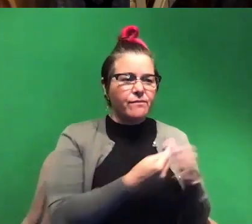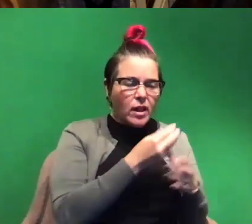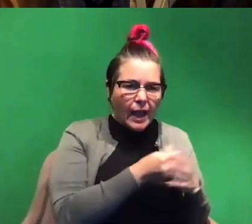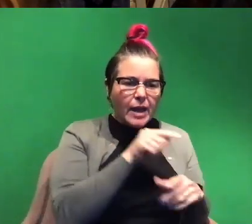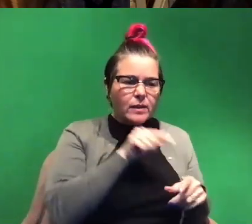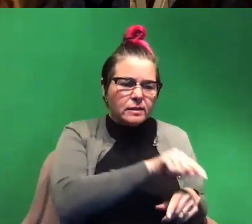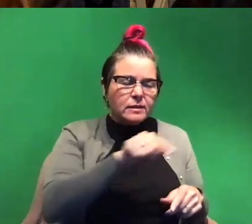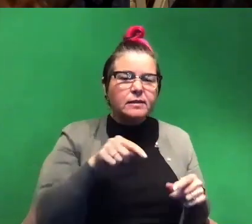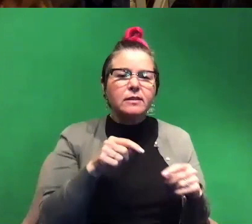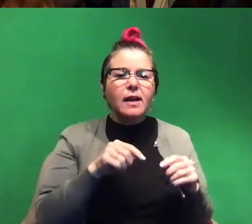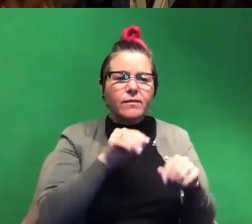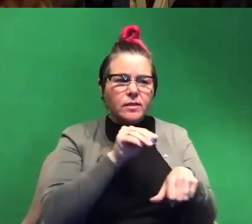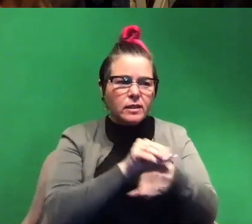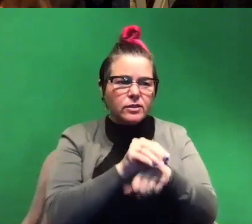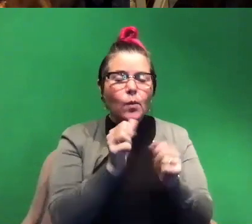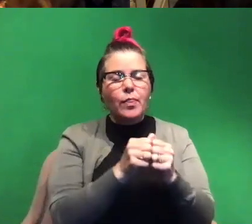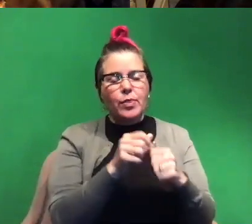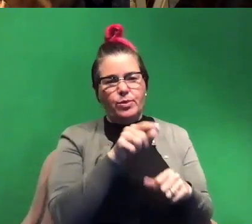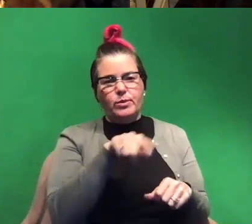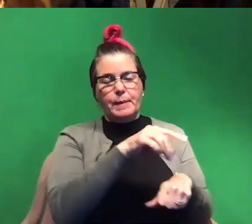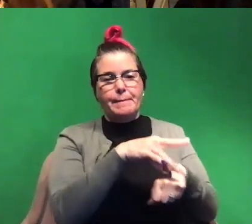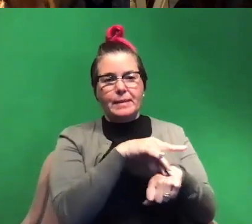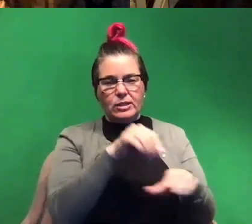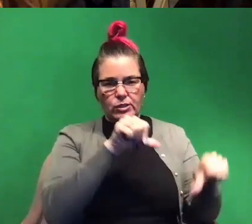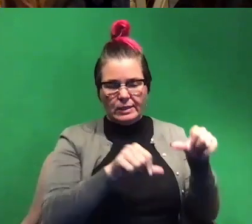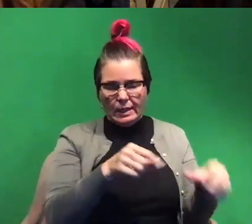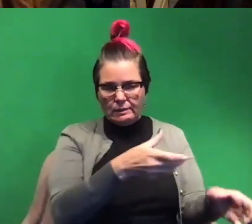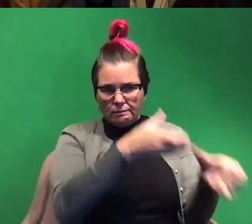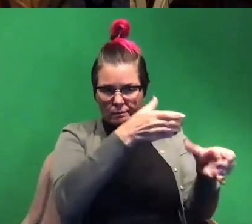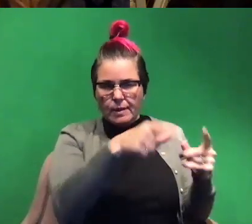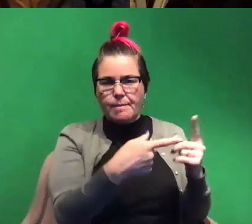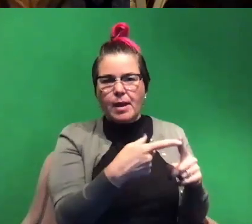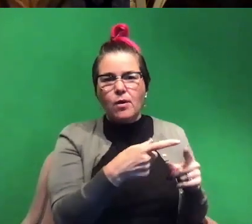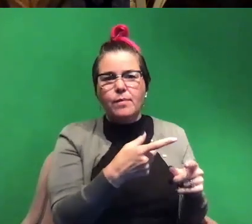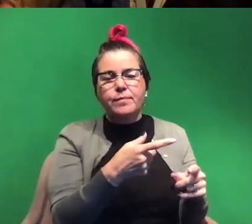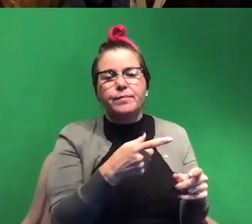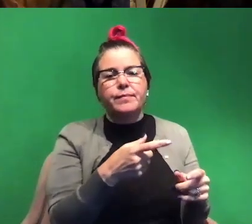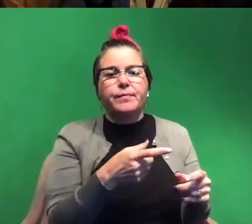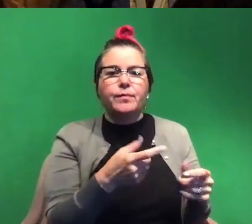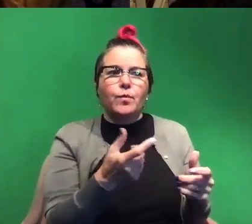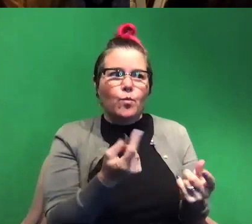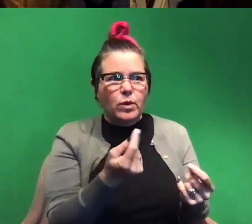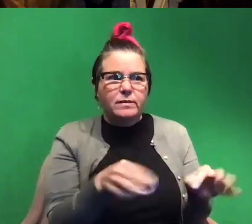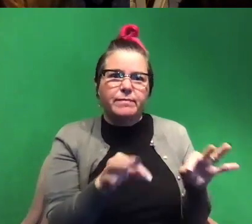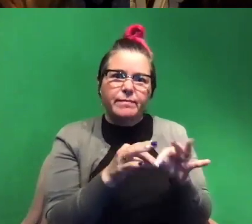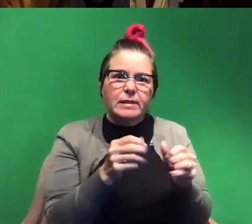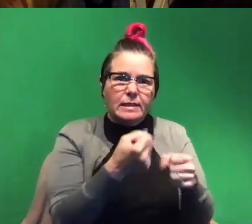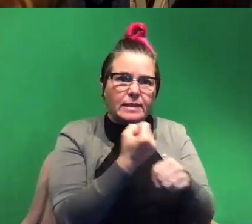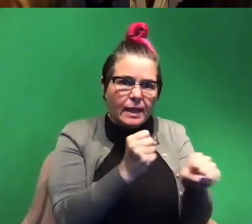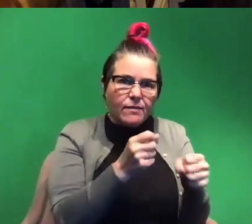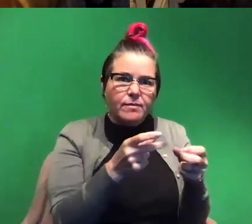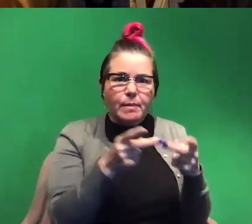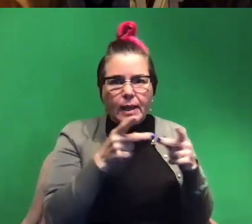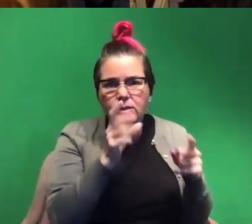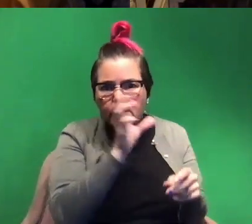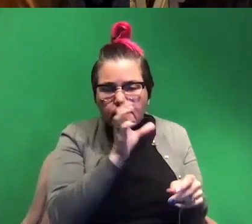to consult with those planetary scientists that know a lot more about what would be scientifically valuable and also a safe area to explore. And